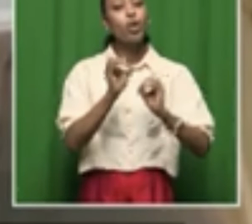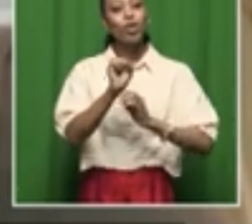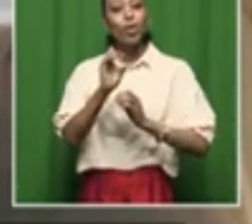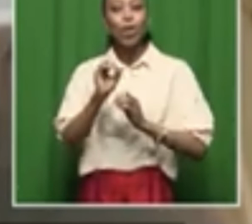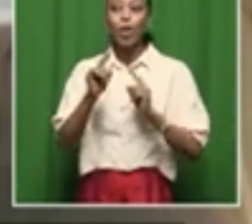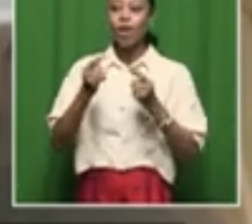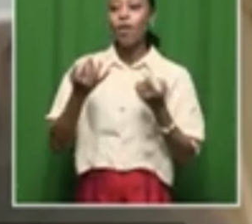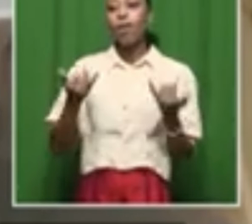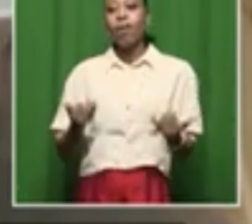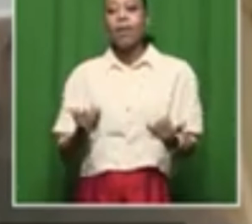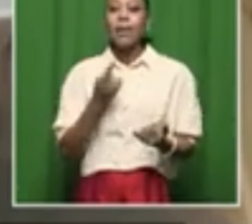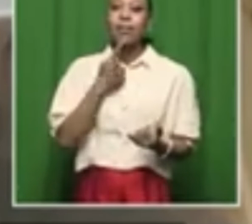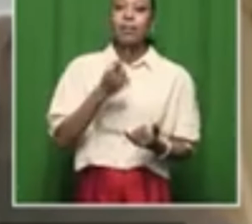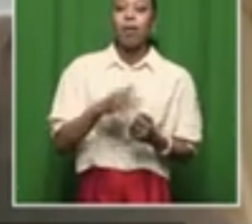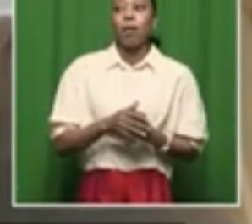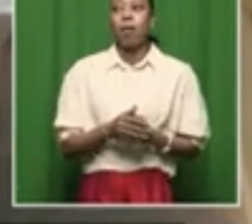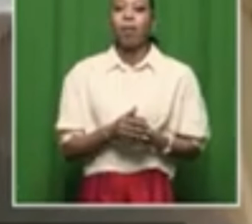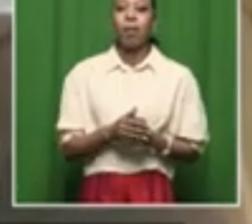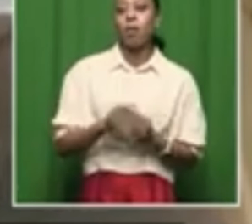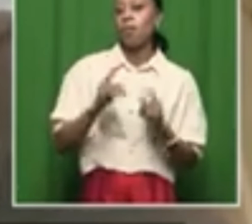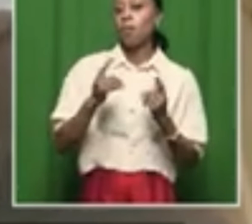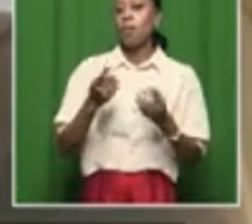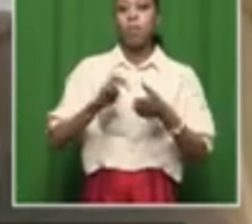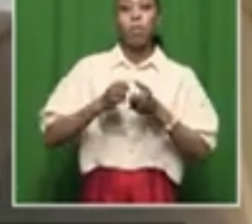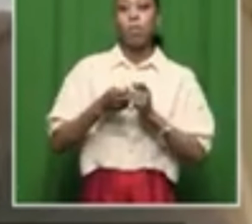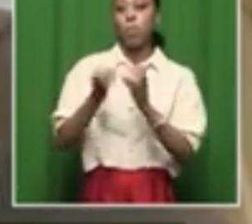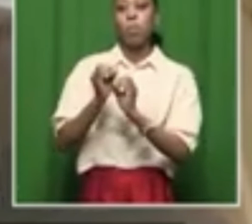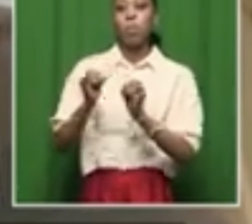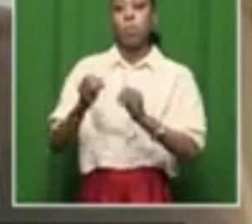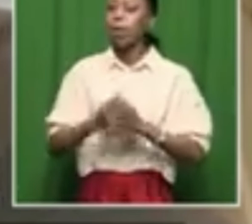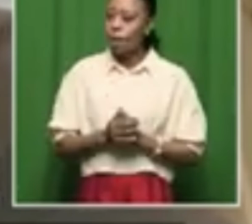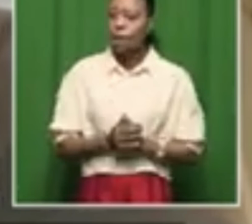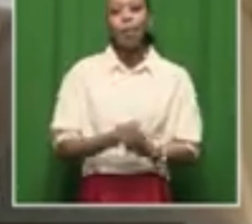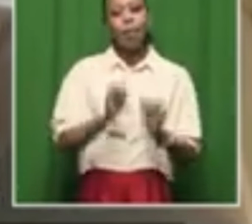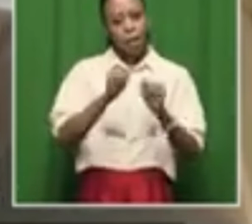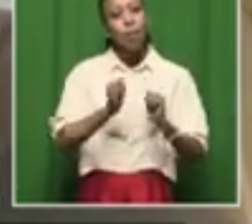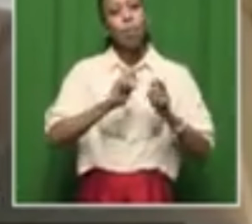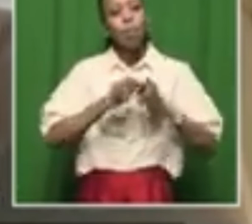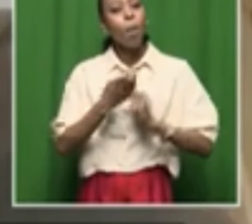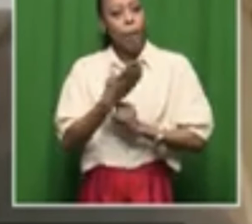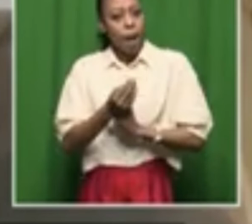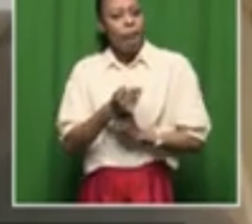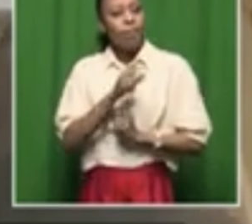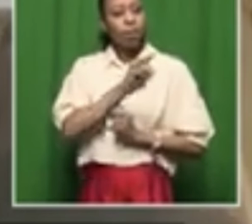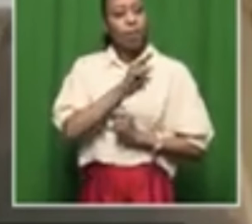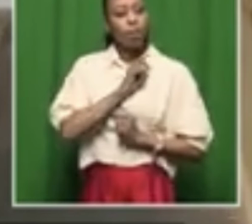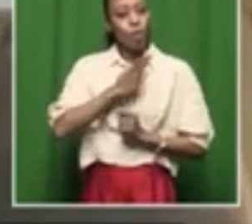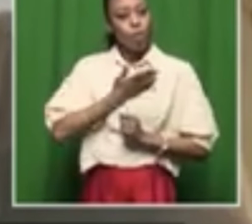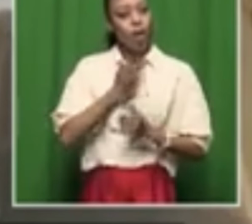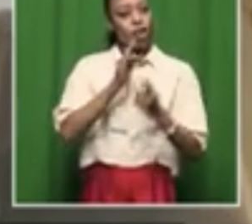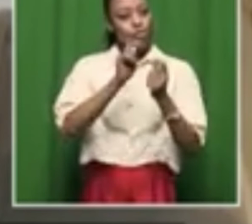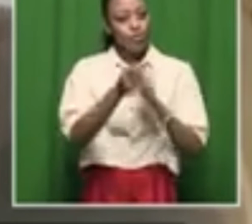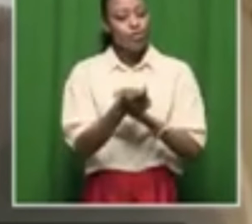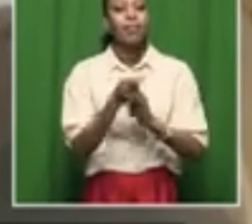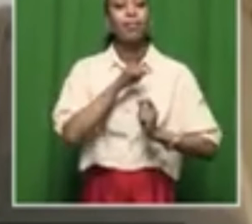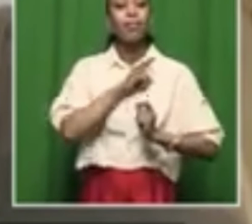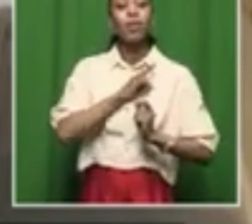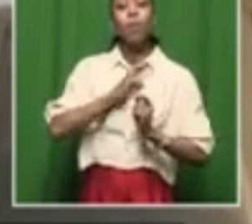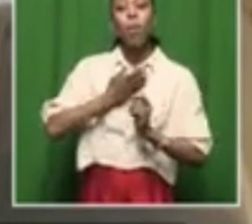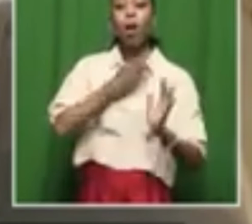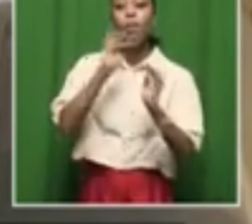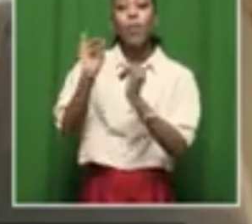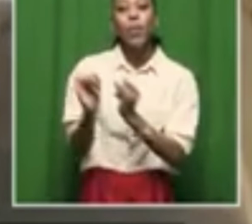going to sit here and argue that we don't have problems. We do have. That's why we want changes. That's why we want to